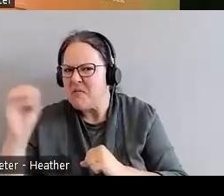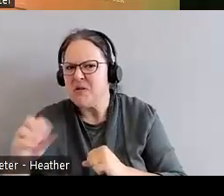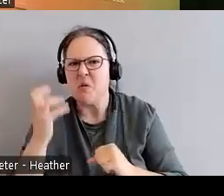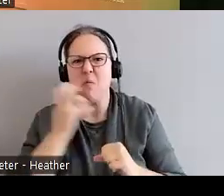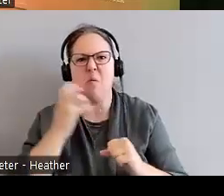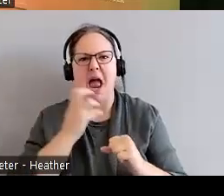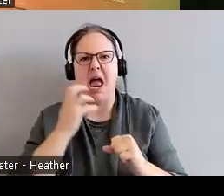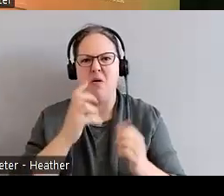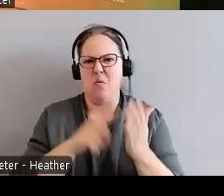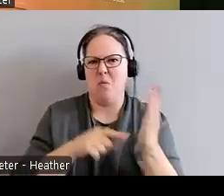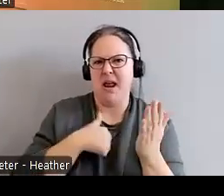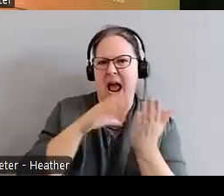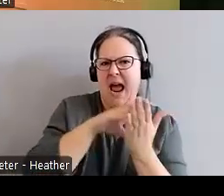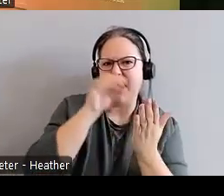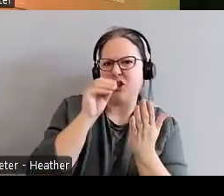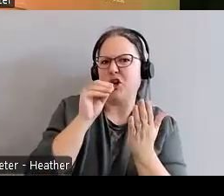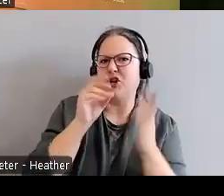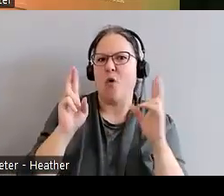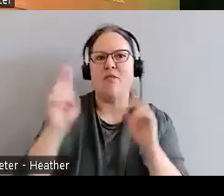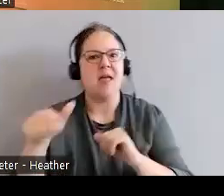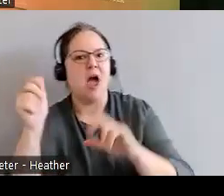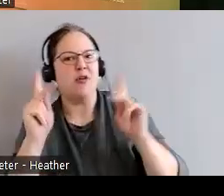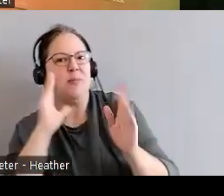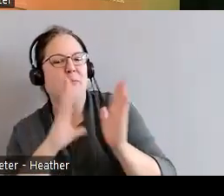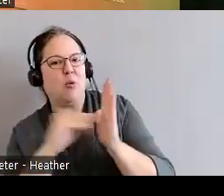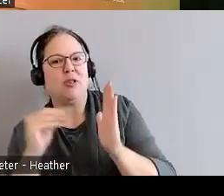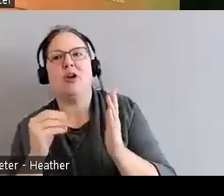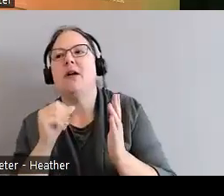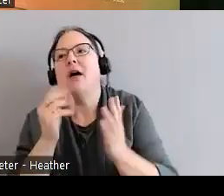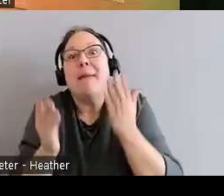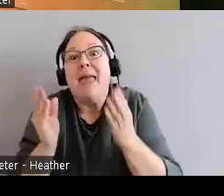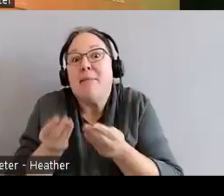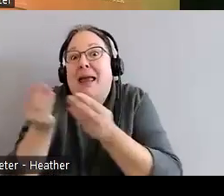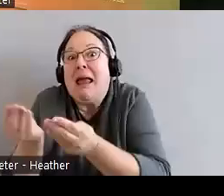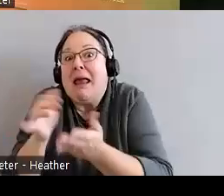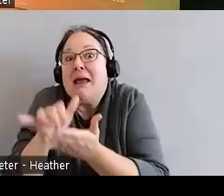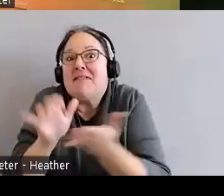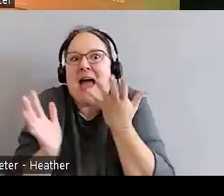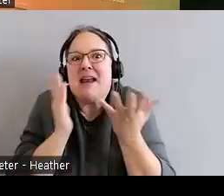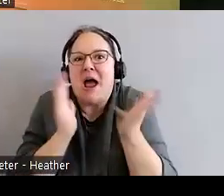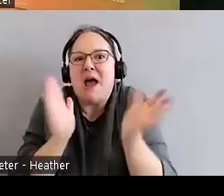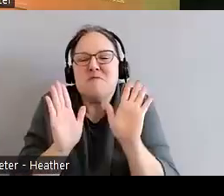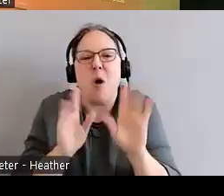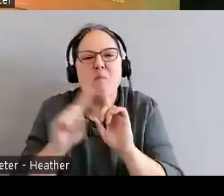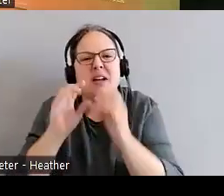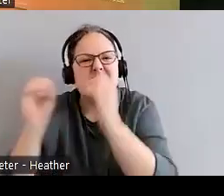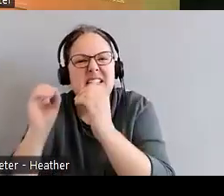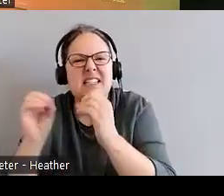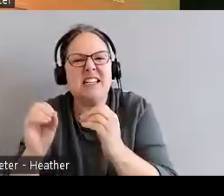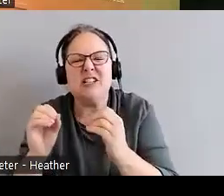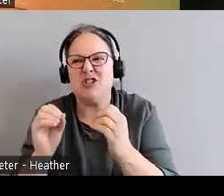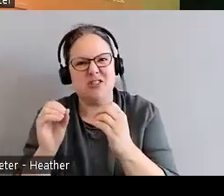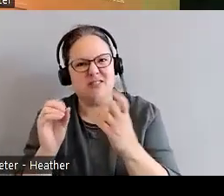learned, I don't know if I passed on it, but at least I was able to teach him how important it was.